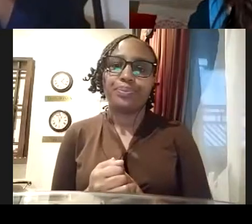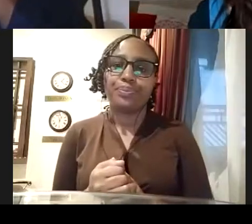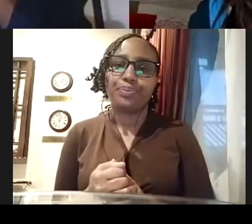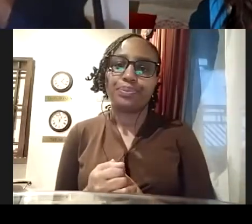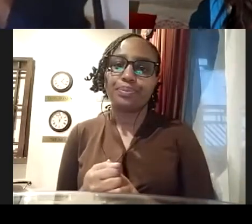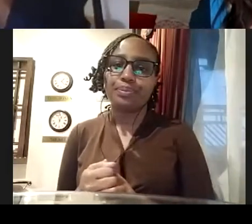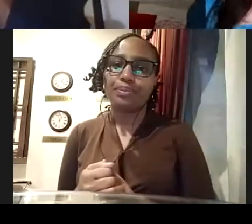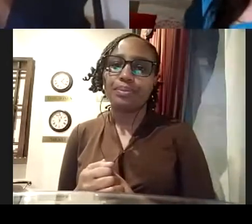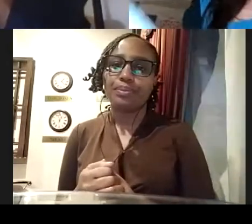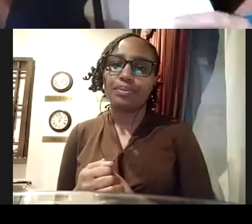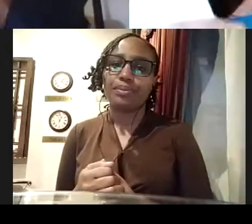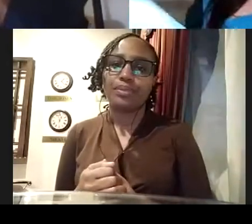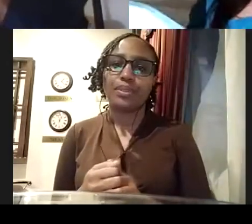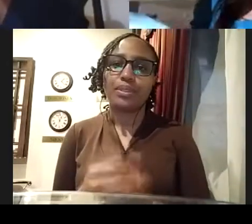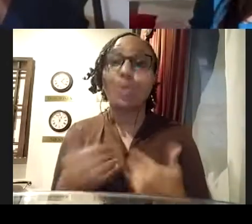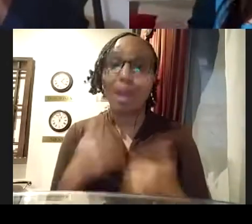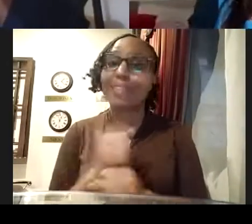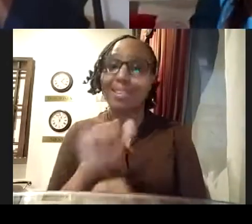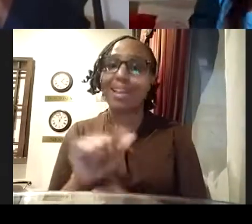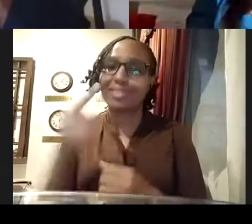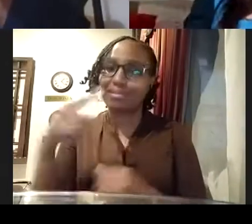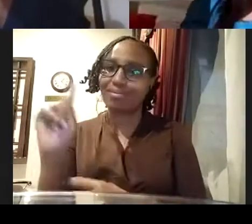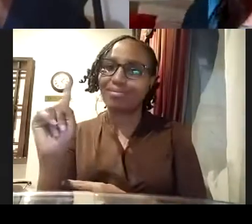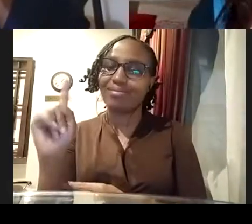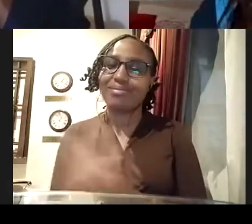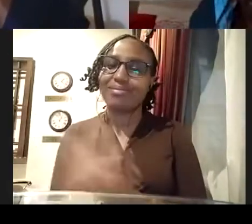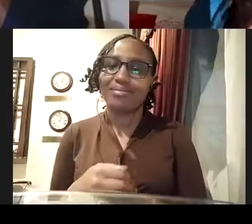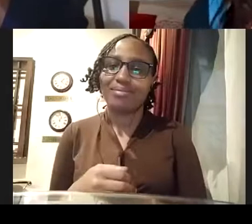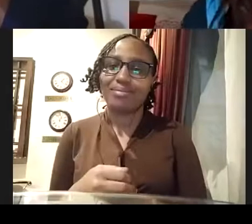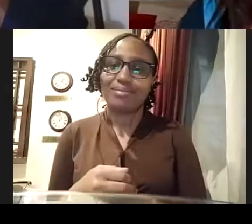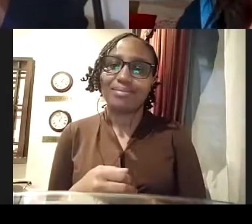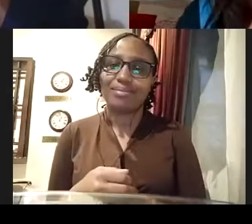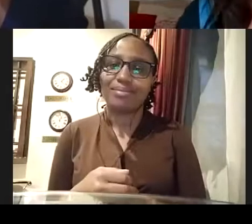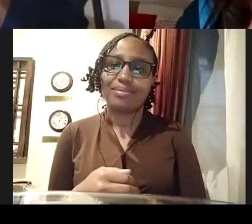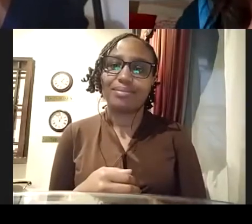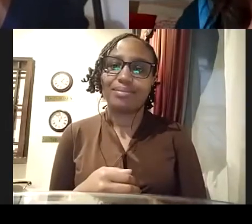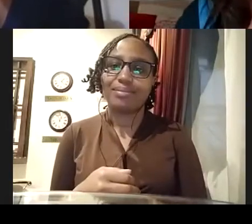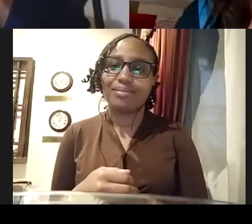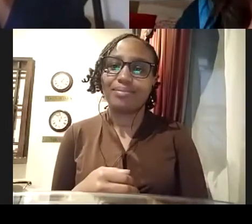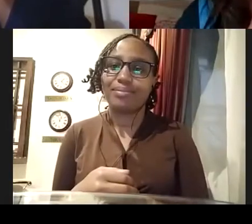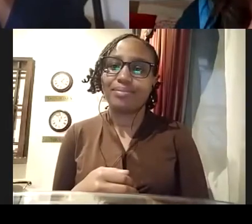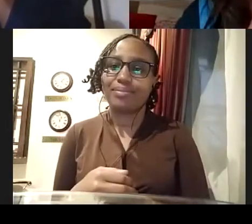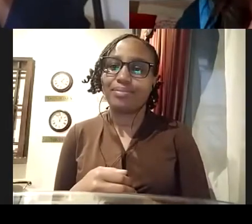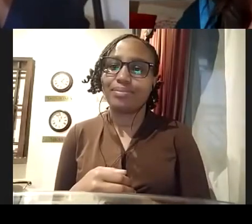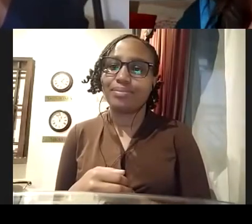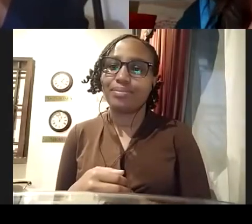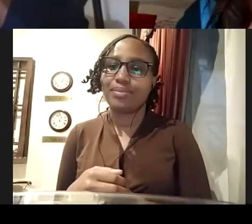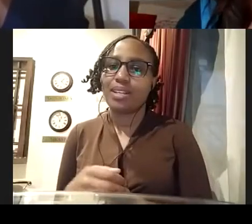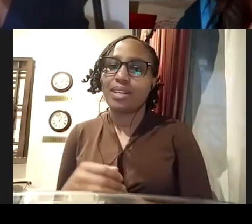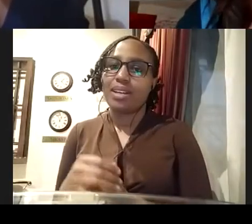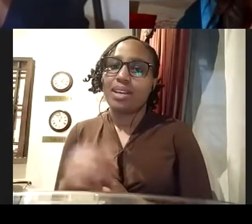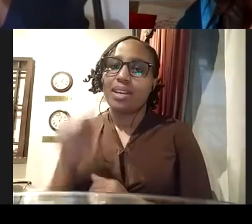Yeah, you have done that incredibly. And there's some lovely comments. That